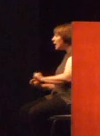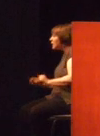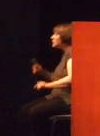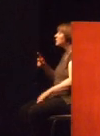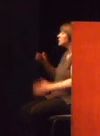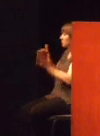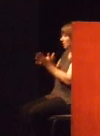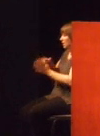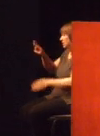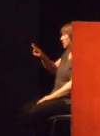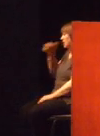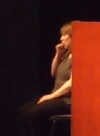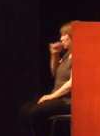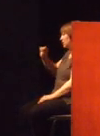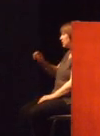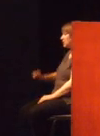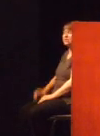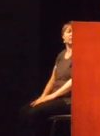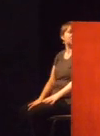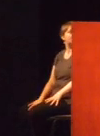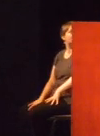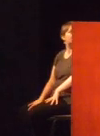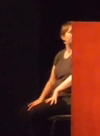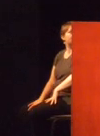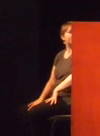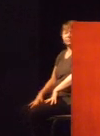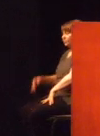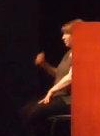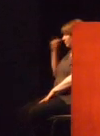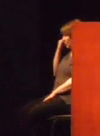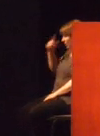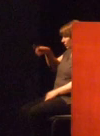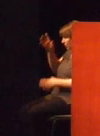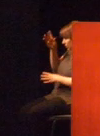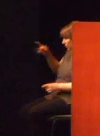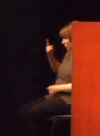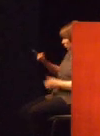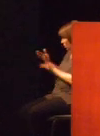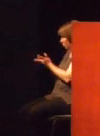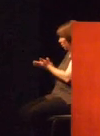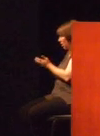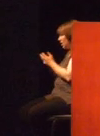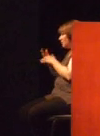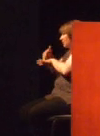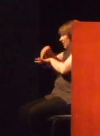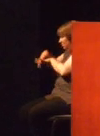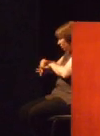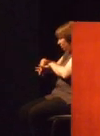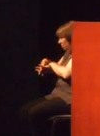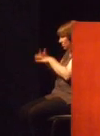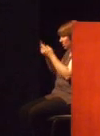anti-racist. People who are interested, one of the things that you do in immersion is you try to find white role